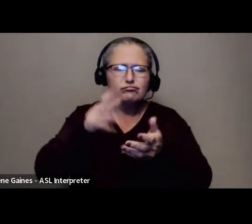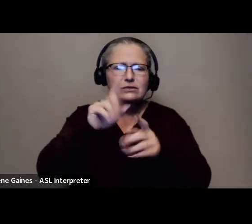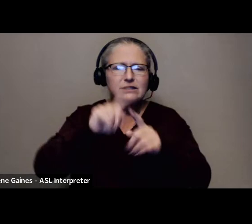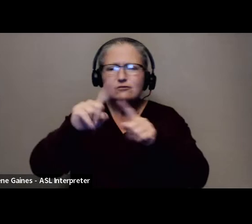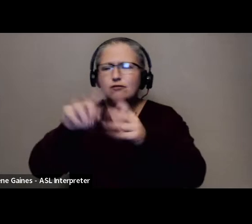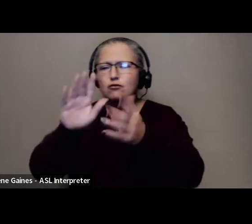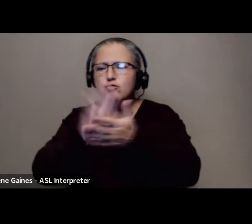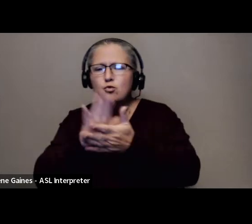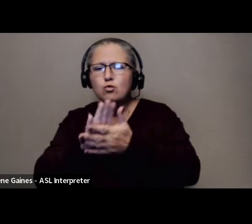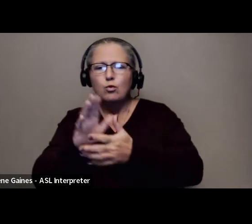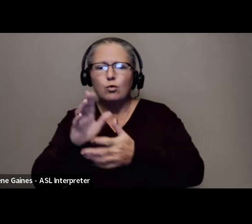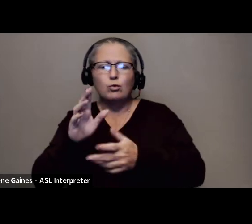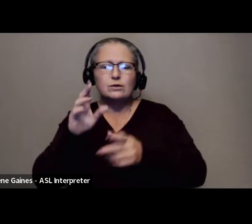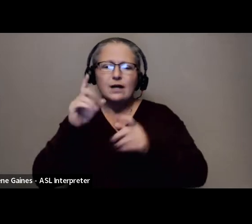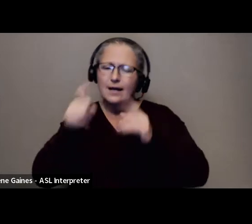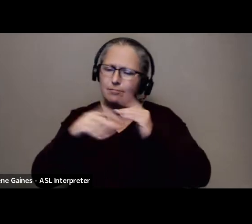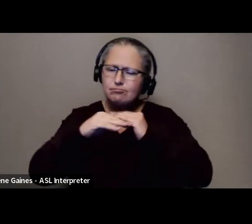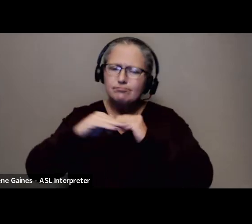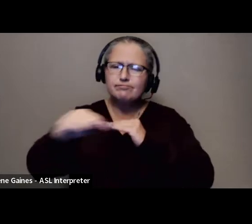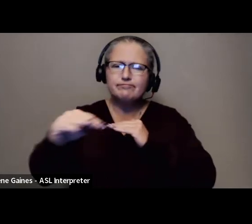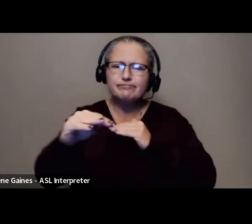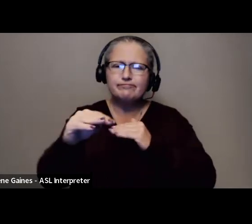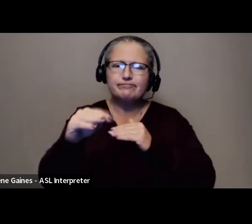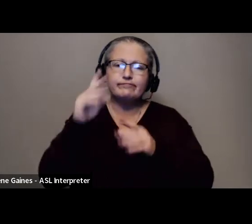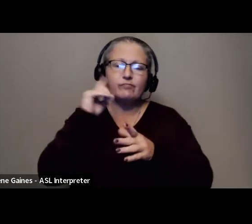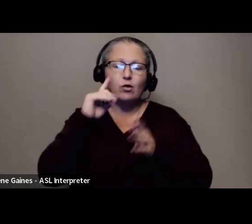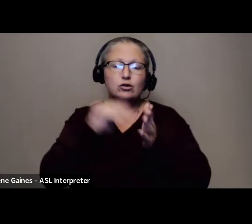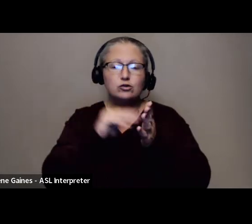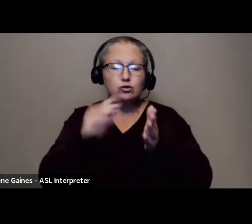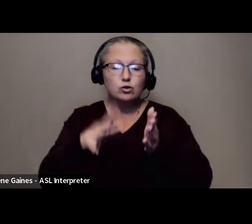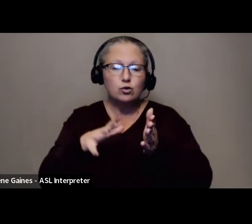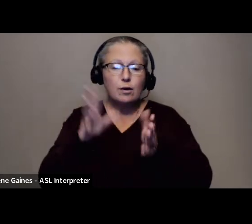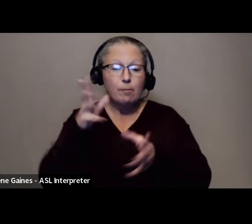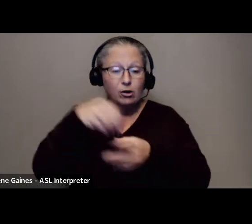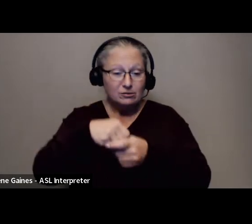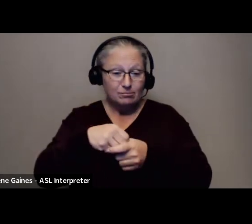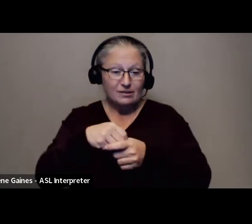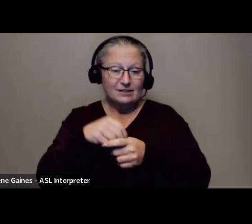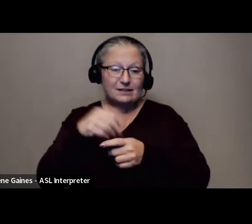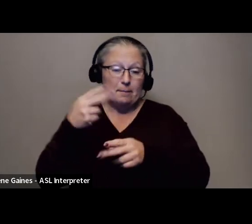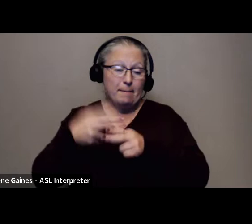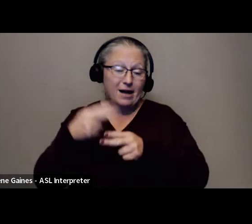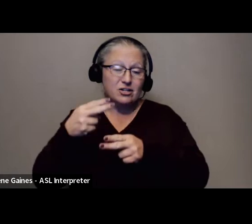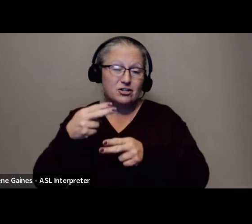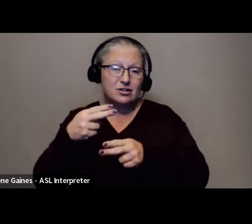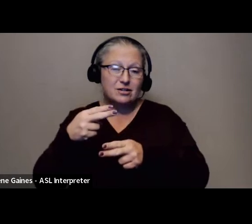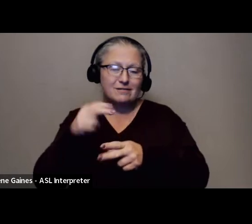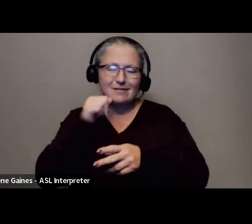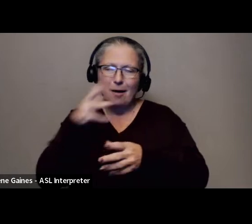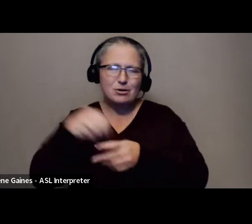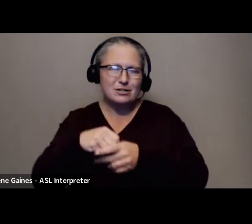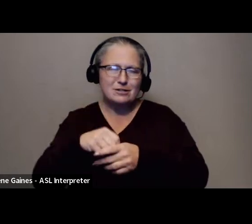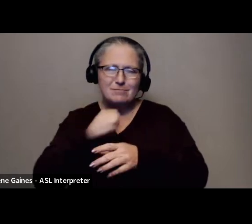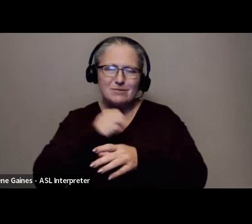and keep things going steady. I think the student participants had mentioned, not participants.